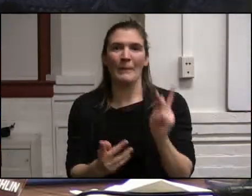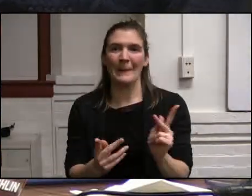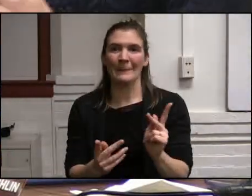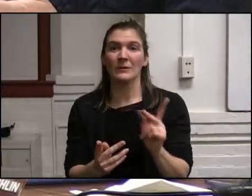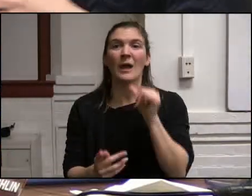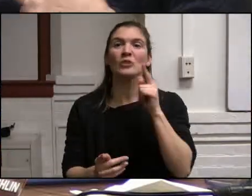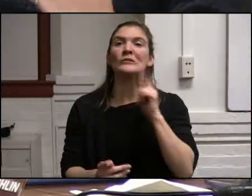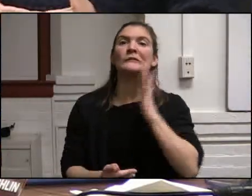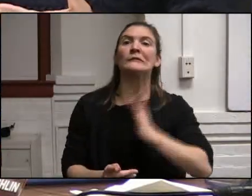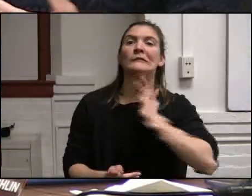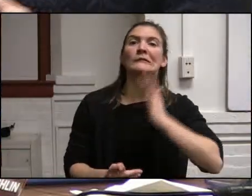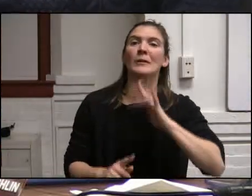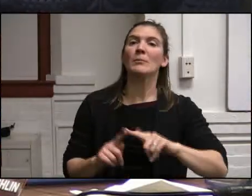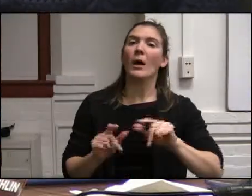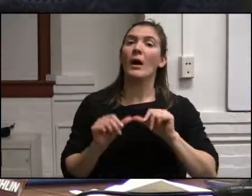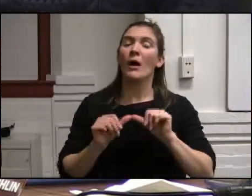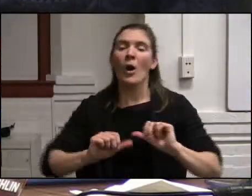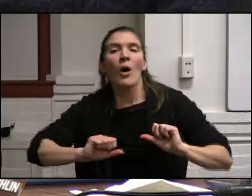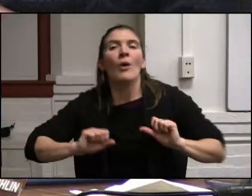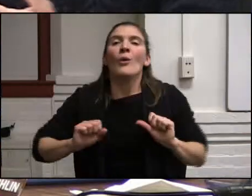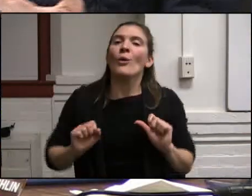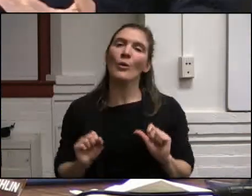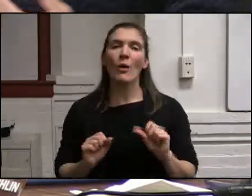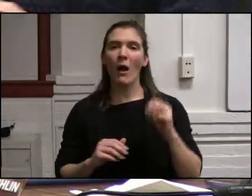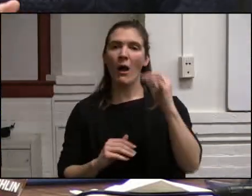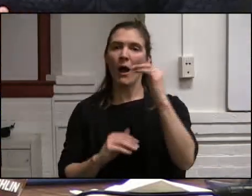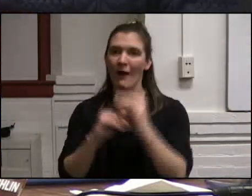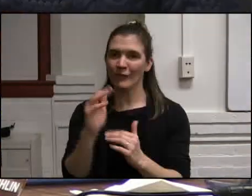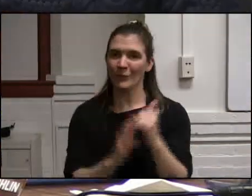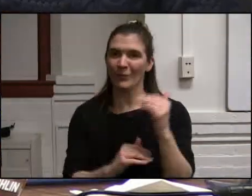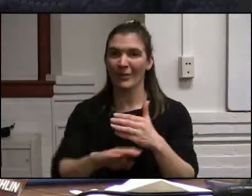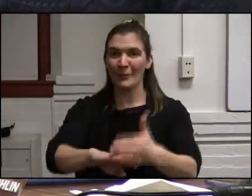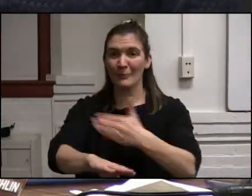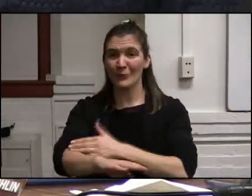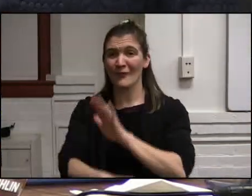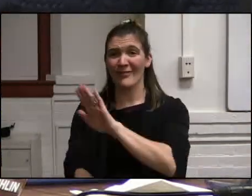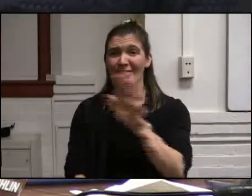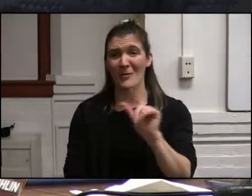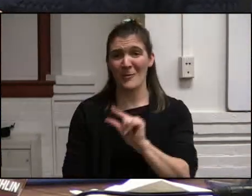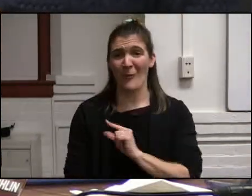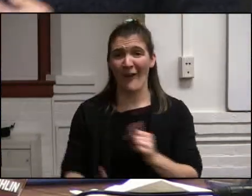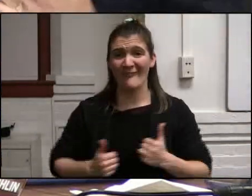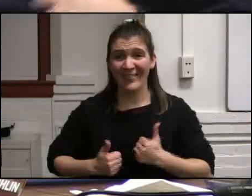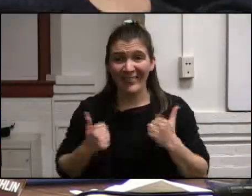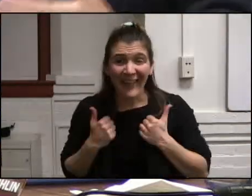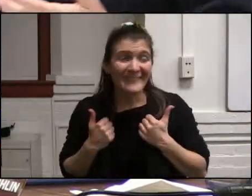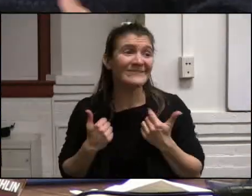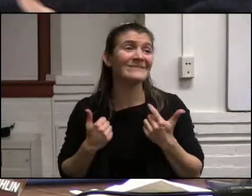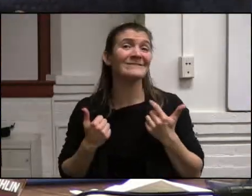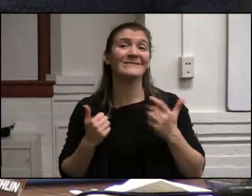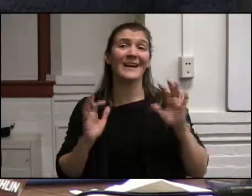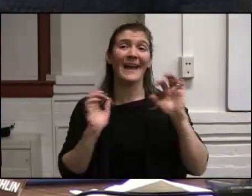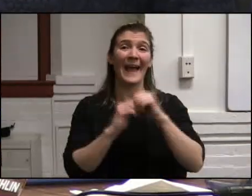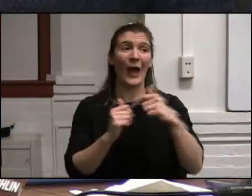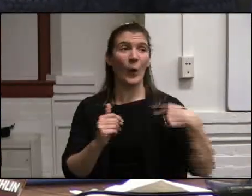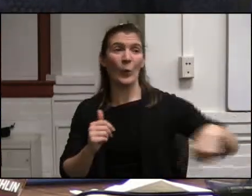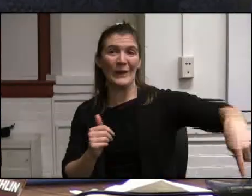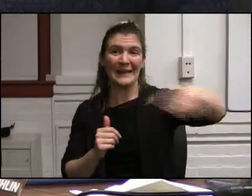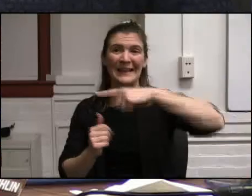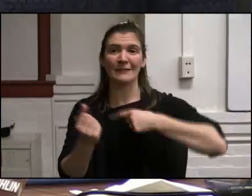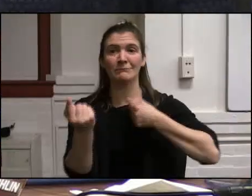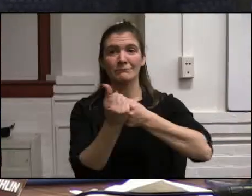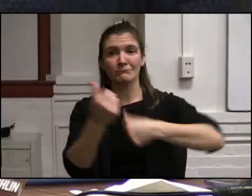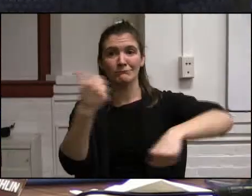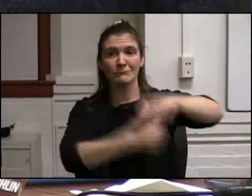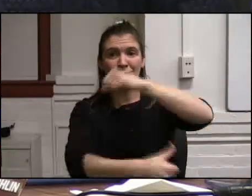cope with the situation, but improve their living conditions and ways in which we as a